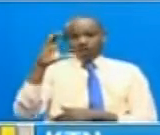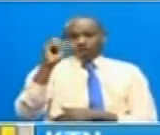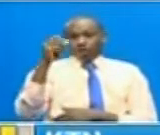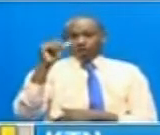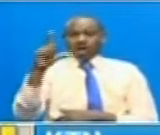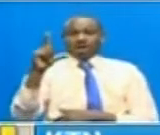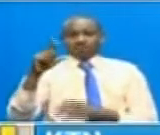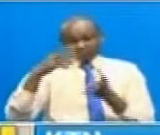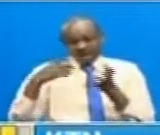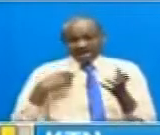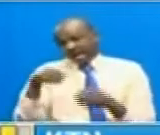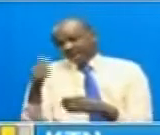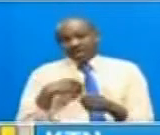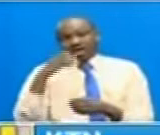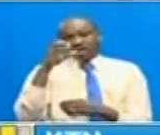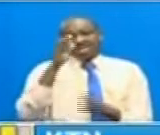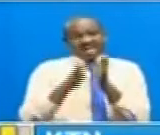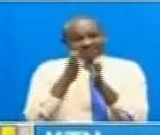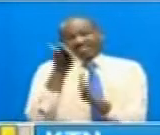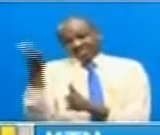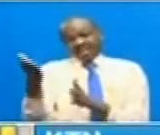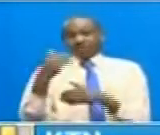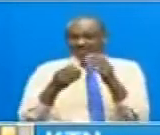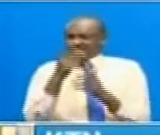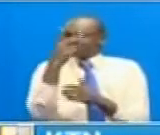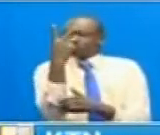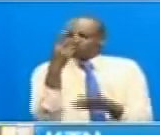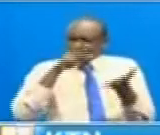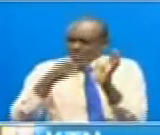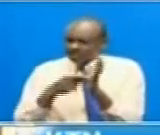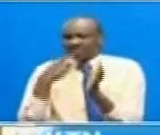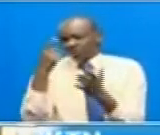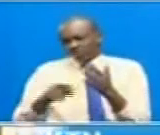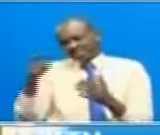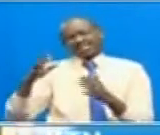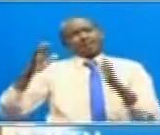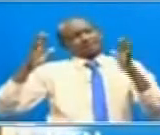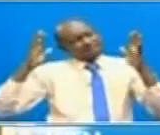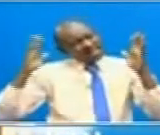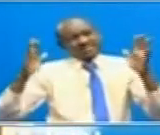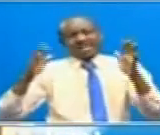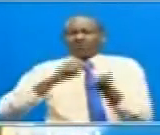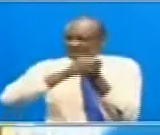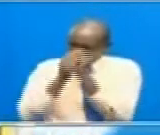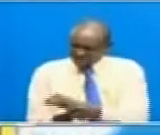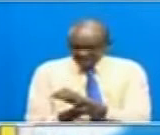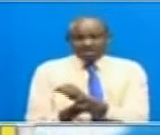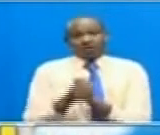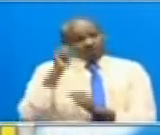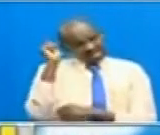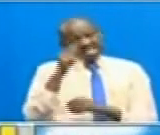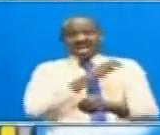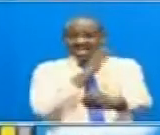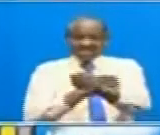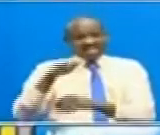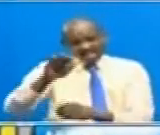in Olkaria around Naivasha. These two projects have been touted as one of the major game changers for Kenya's energy